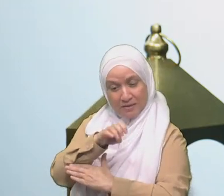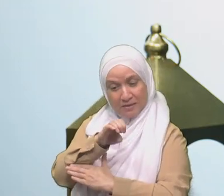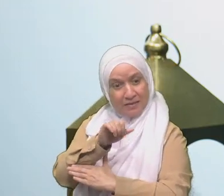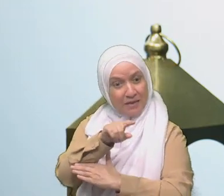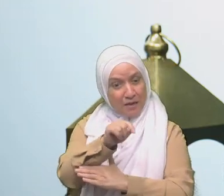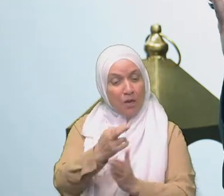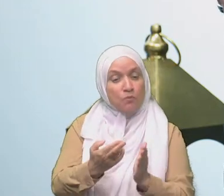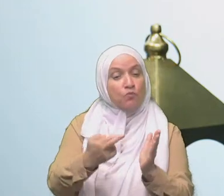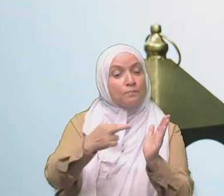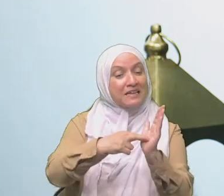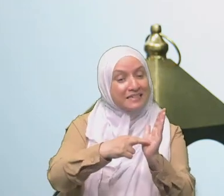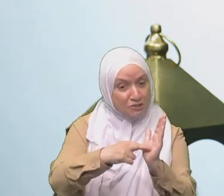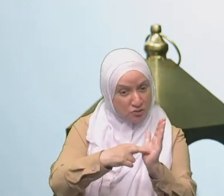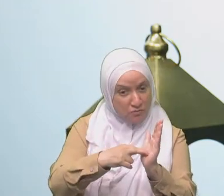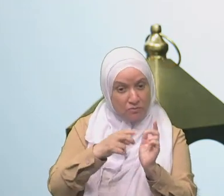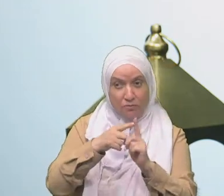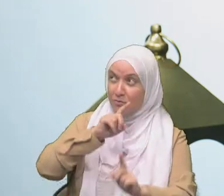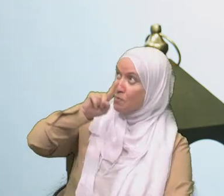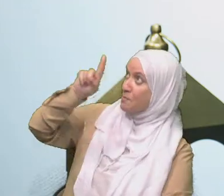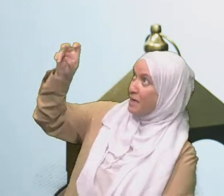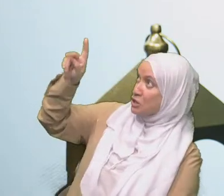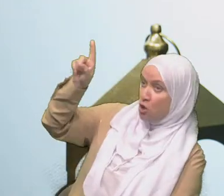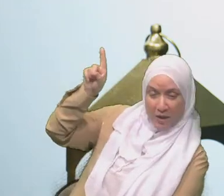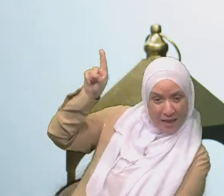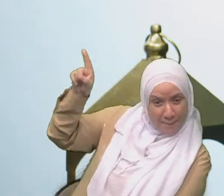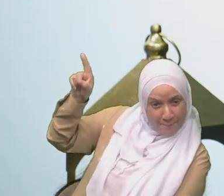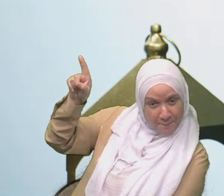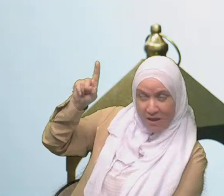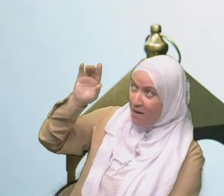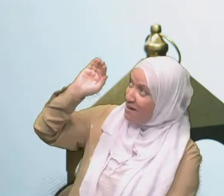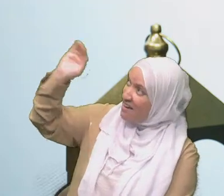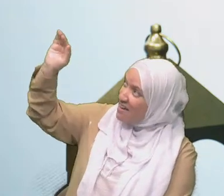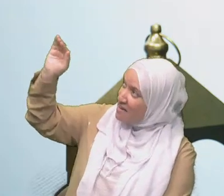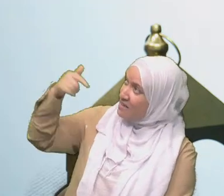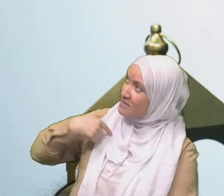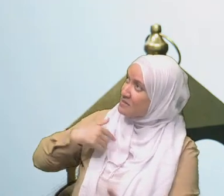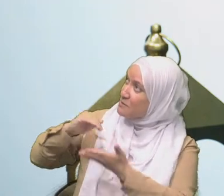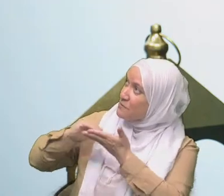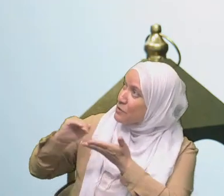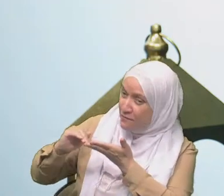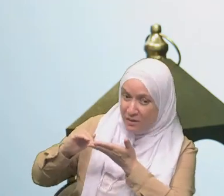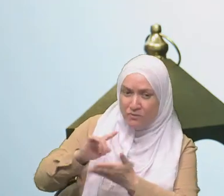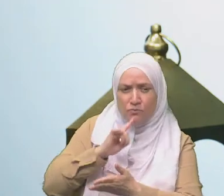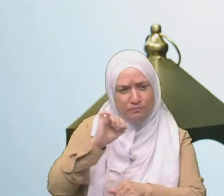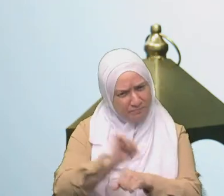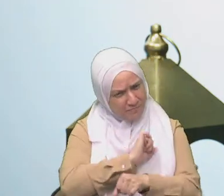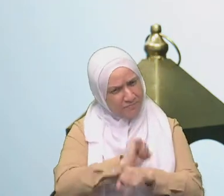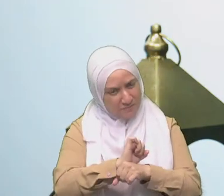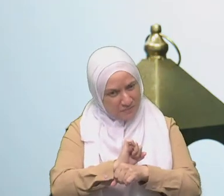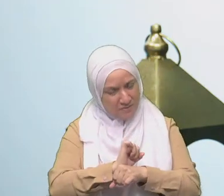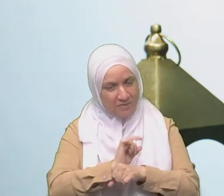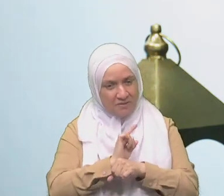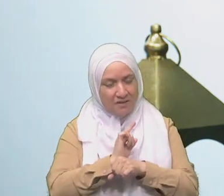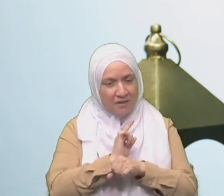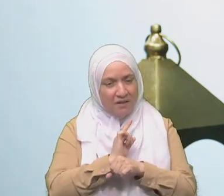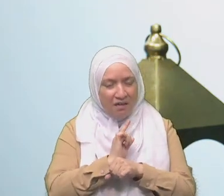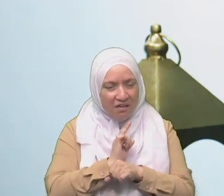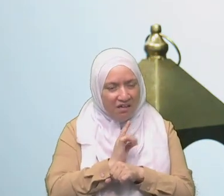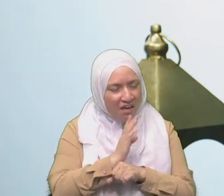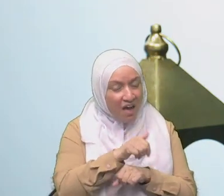Allah, you are al-afu, you love to forgive, so forgive me. You know what? Turn back and say to yourself, oh